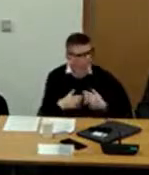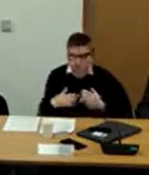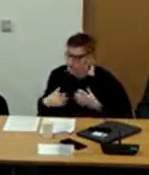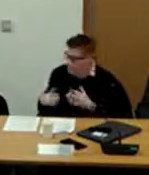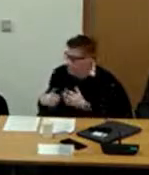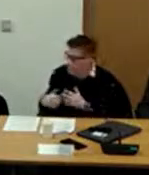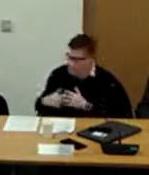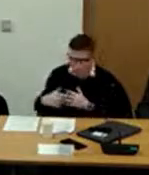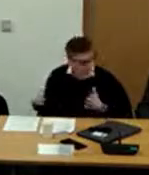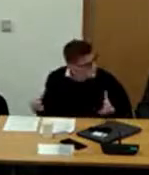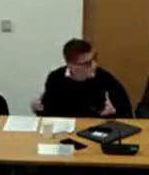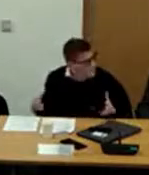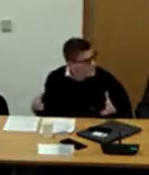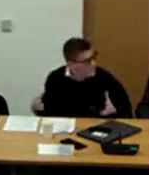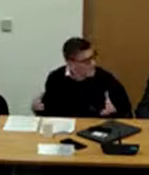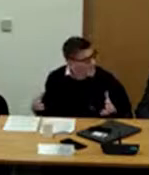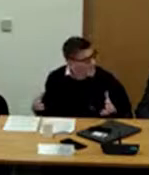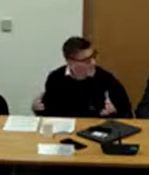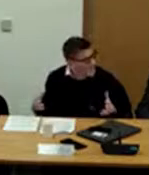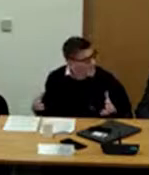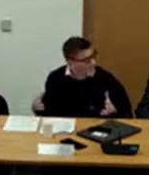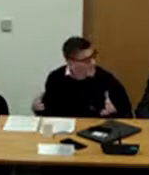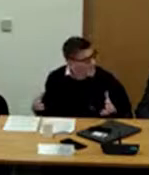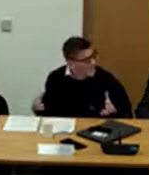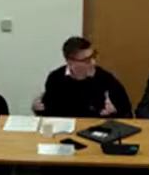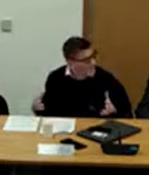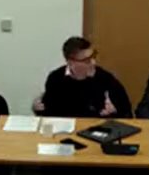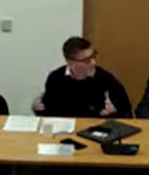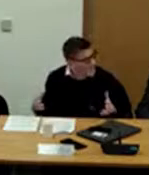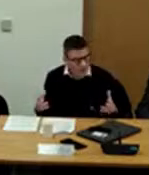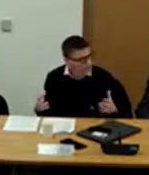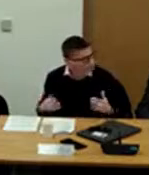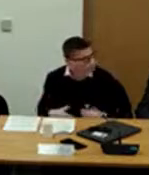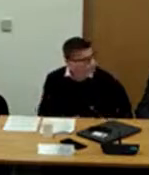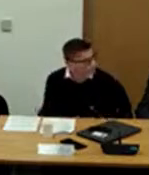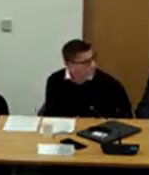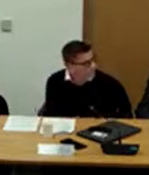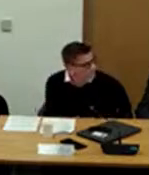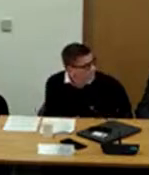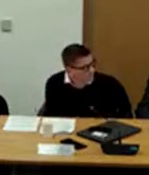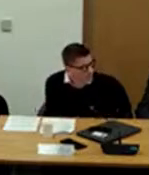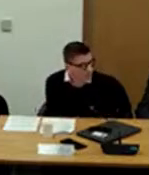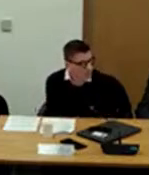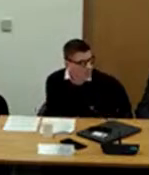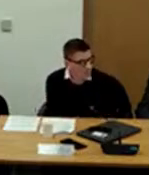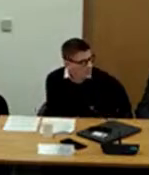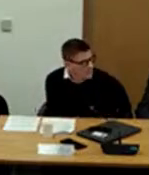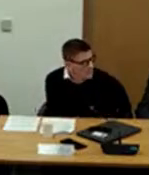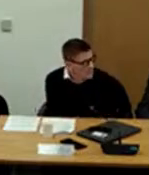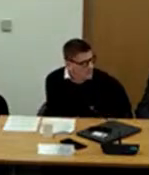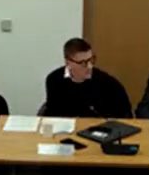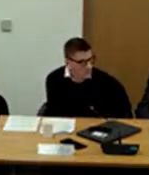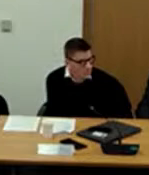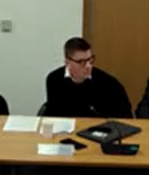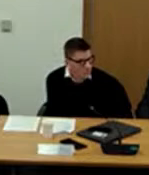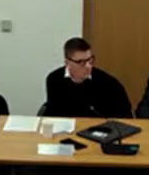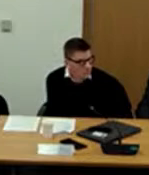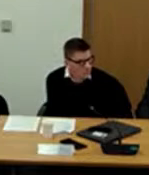plan, bring it here, develop that. And then I suppose